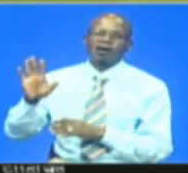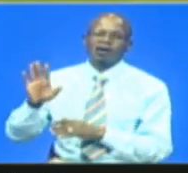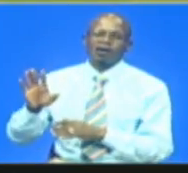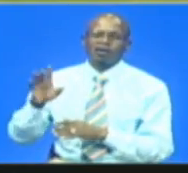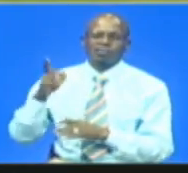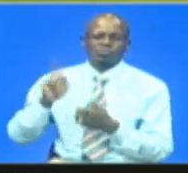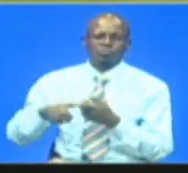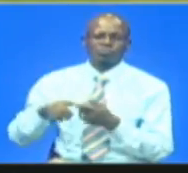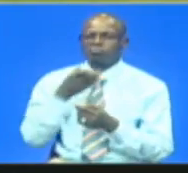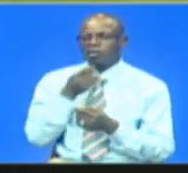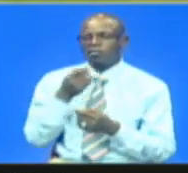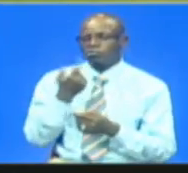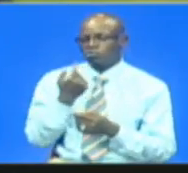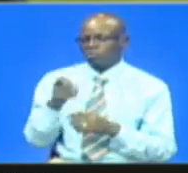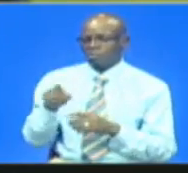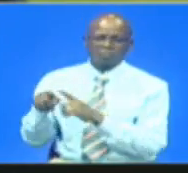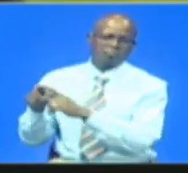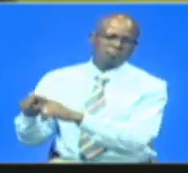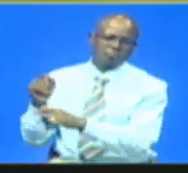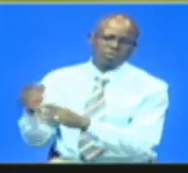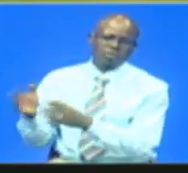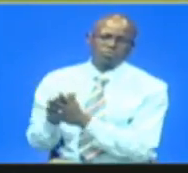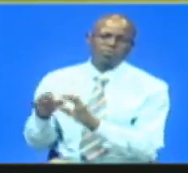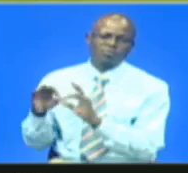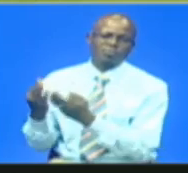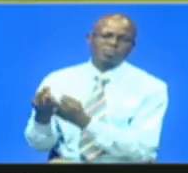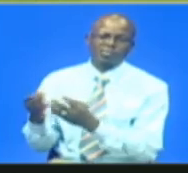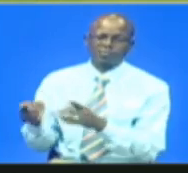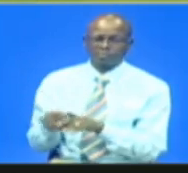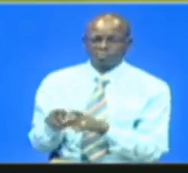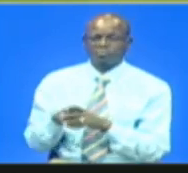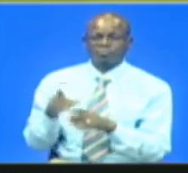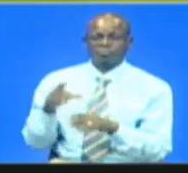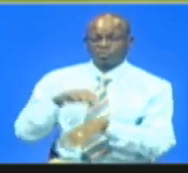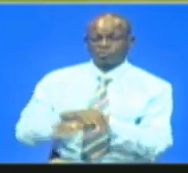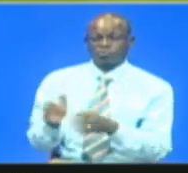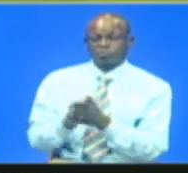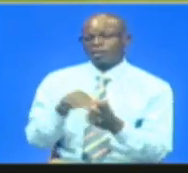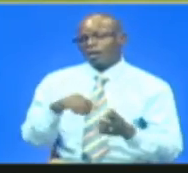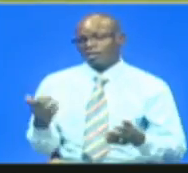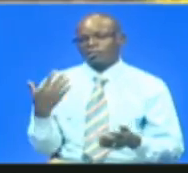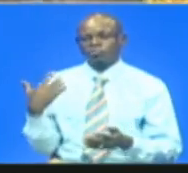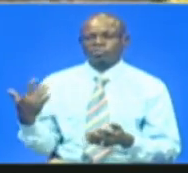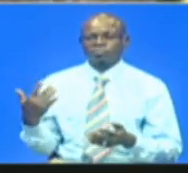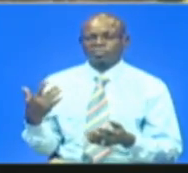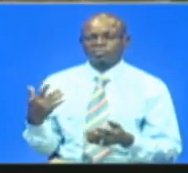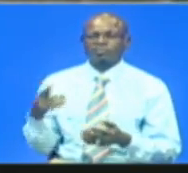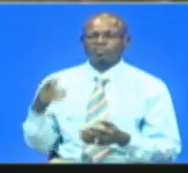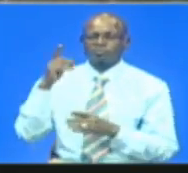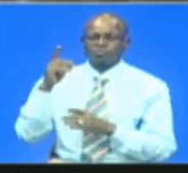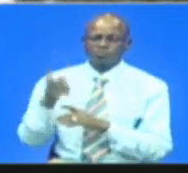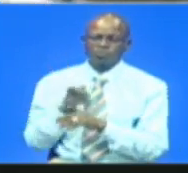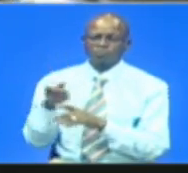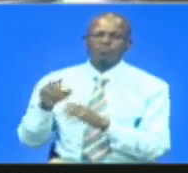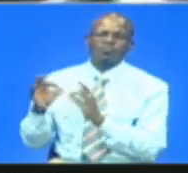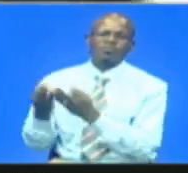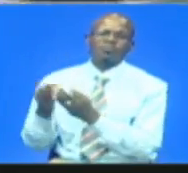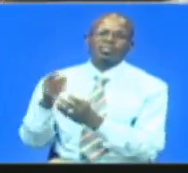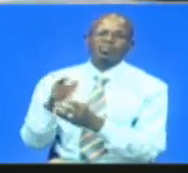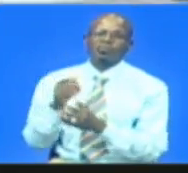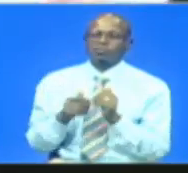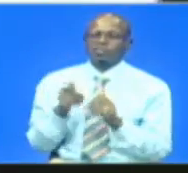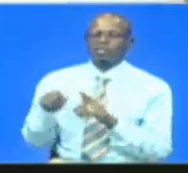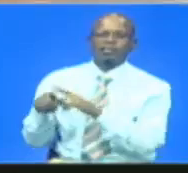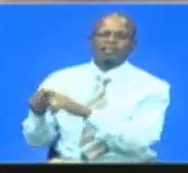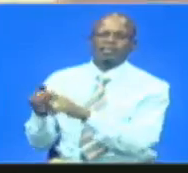April 2019 at Londiani Junction with other documents that belonged to the deceased. They denied the charges and are being